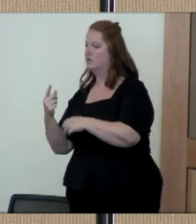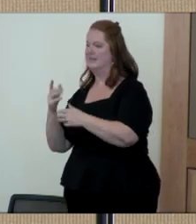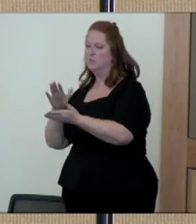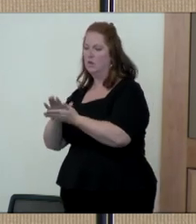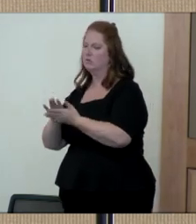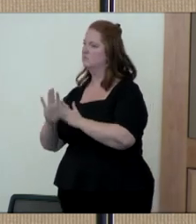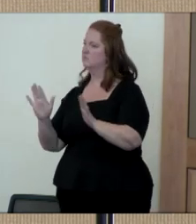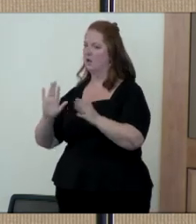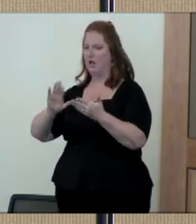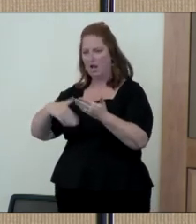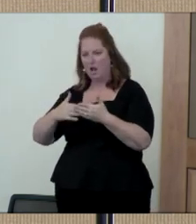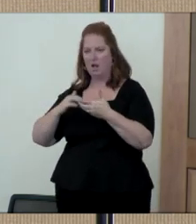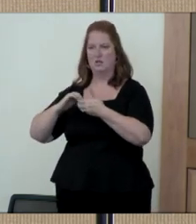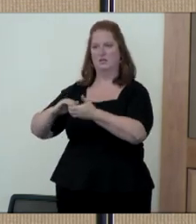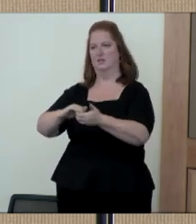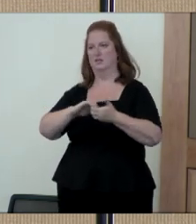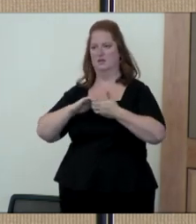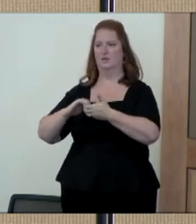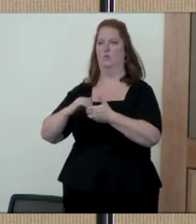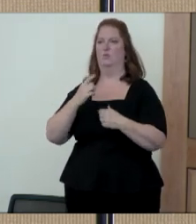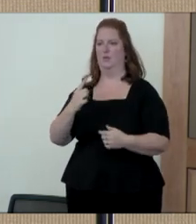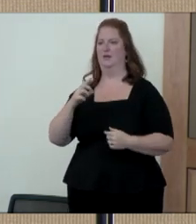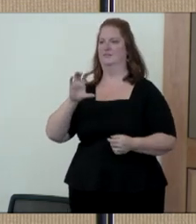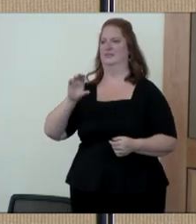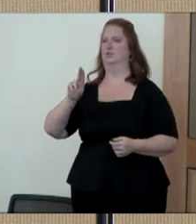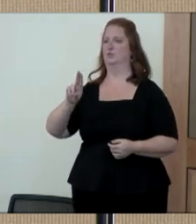working together as one VCU.